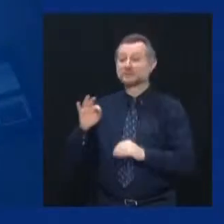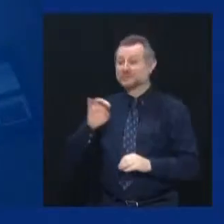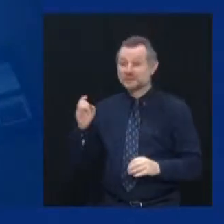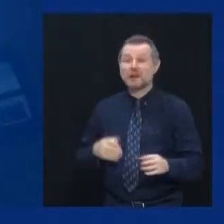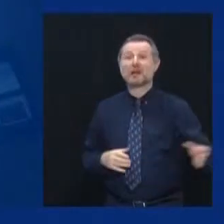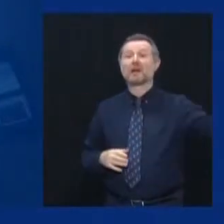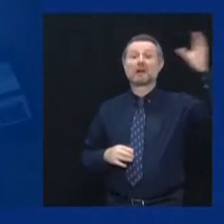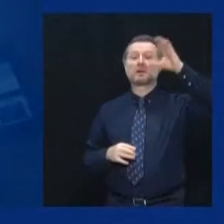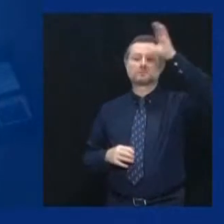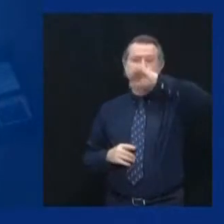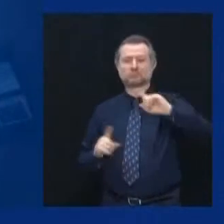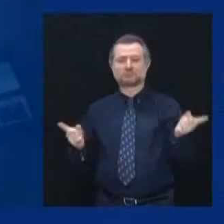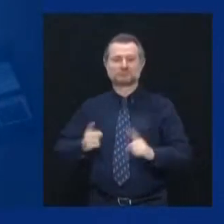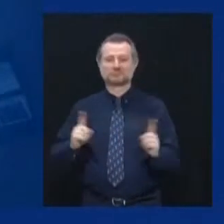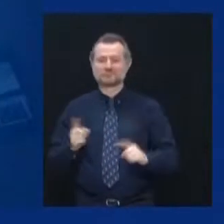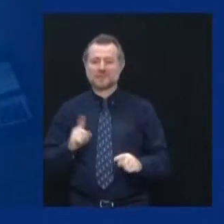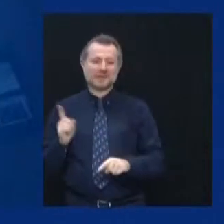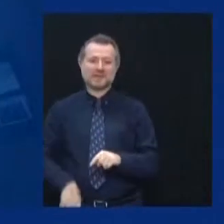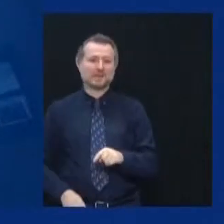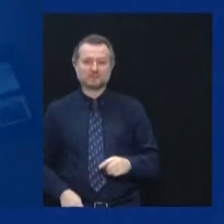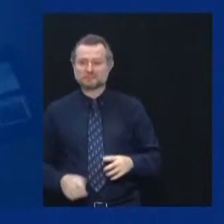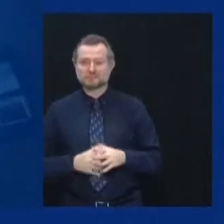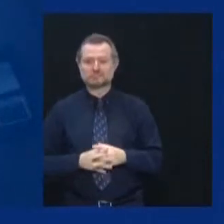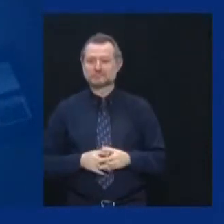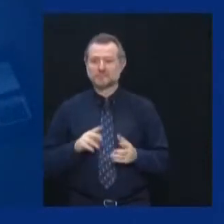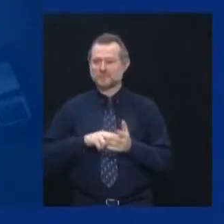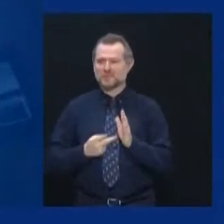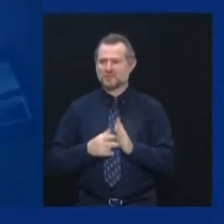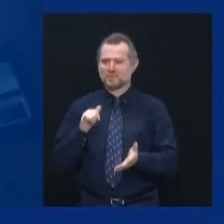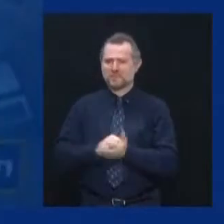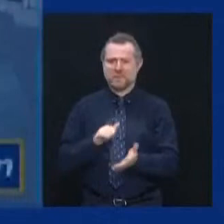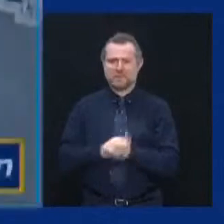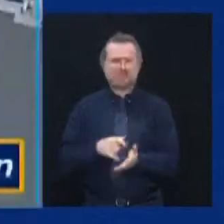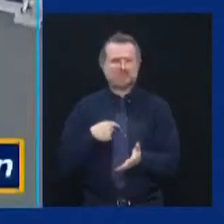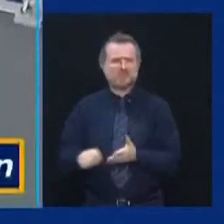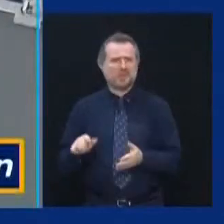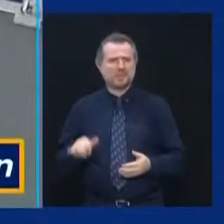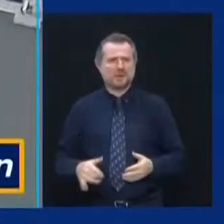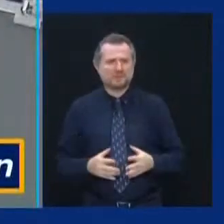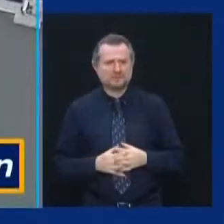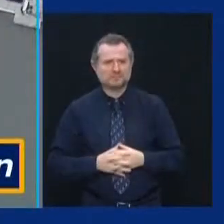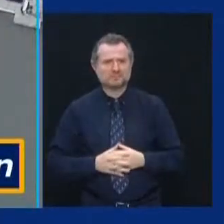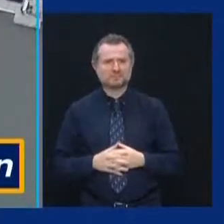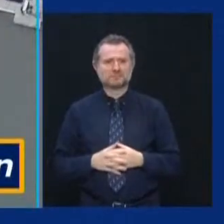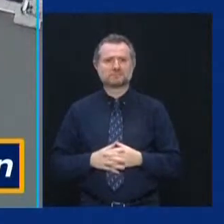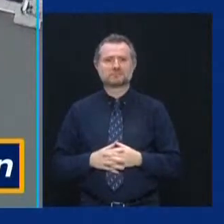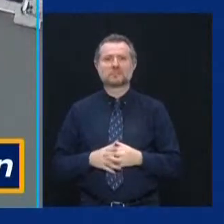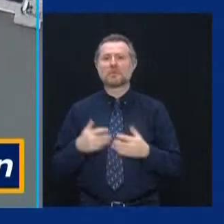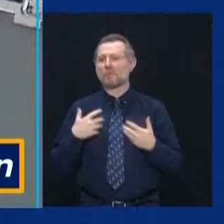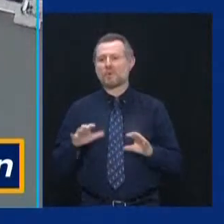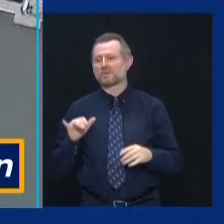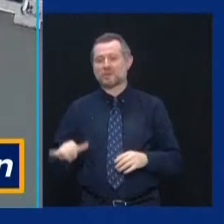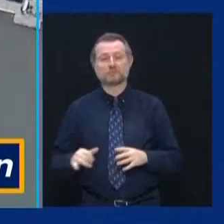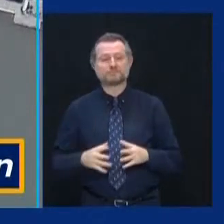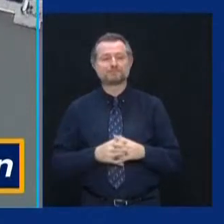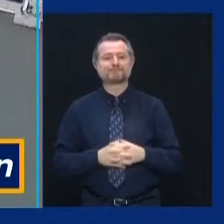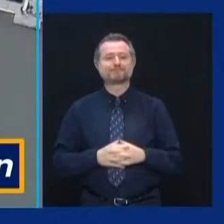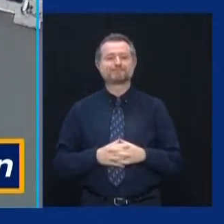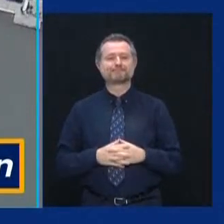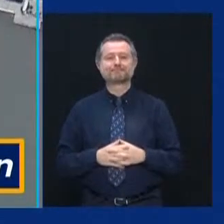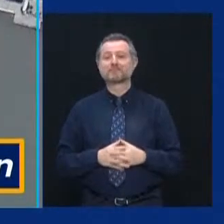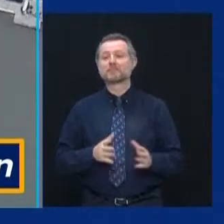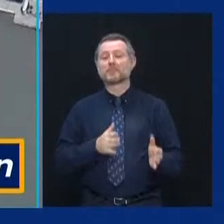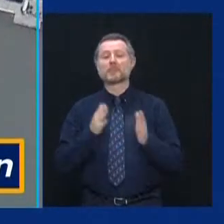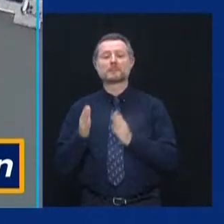charges that make payment of the past rent even more onerous. And